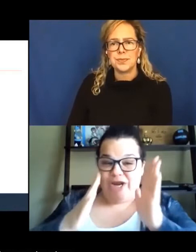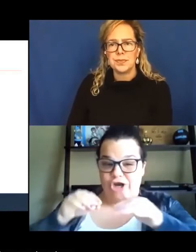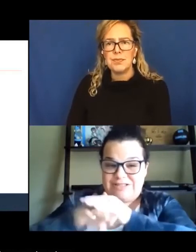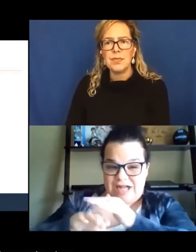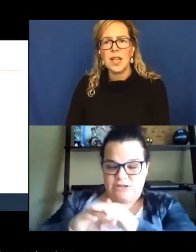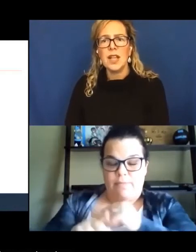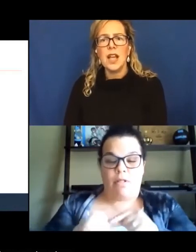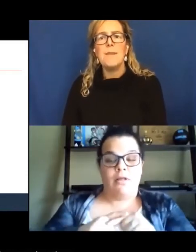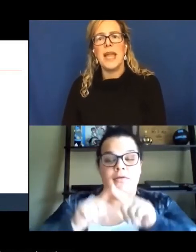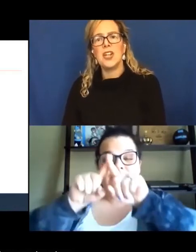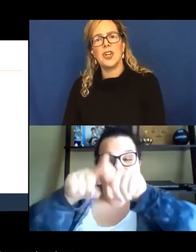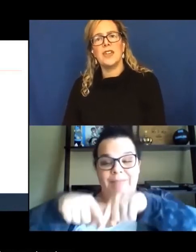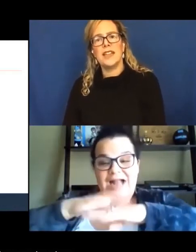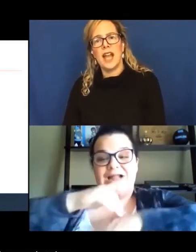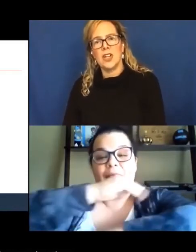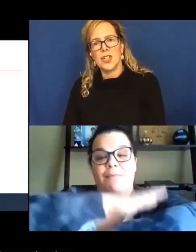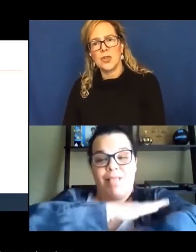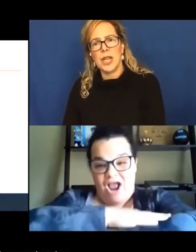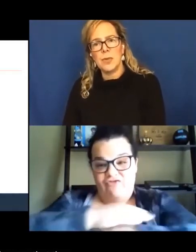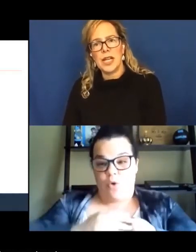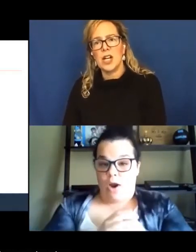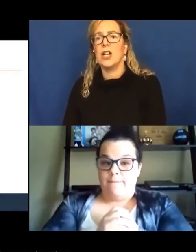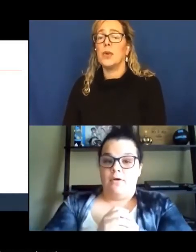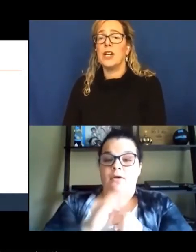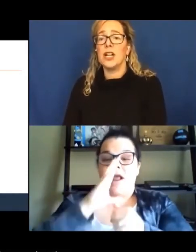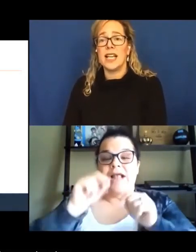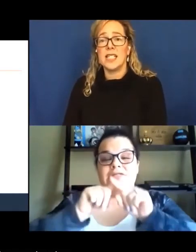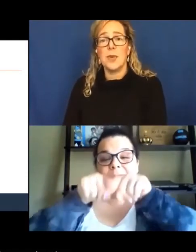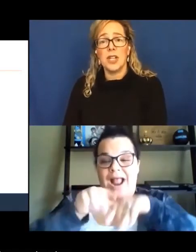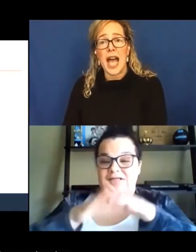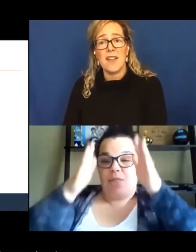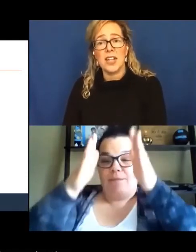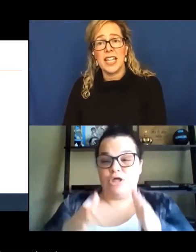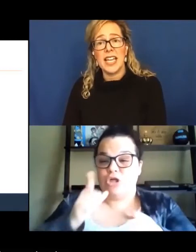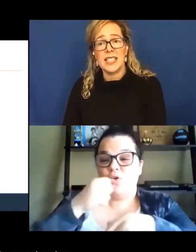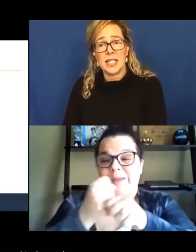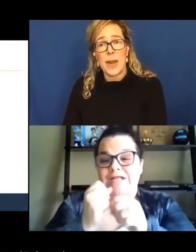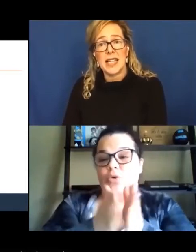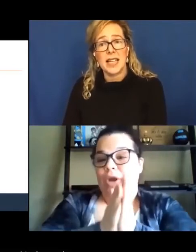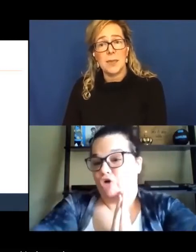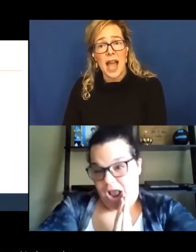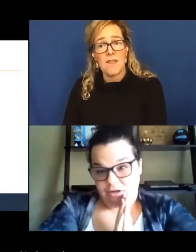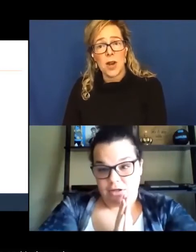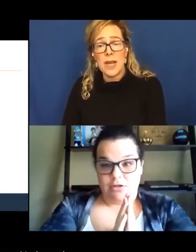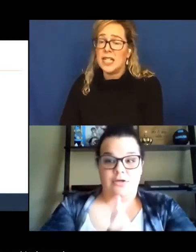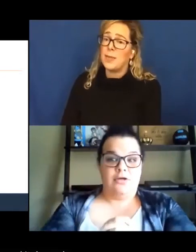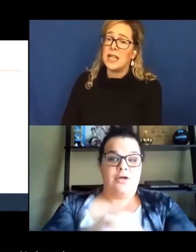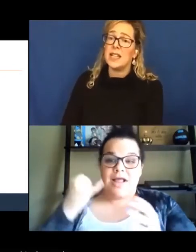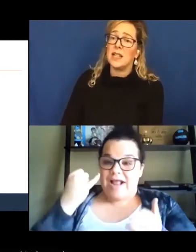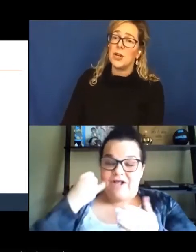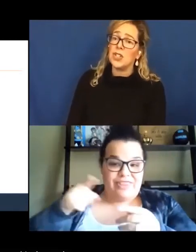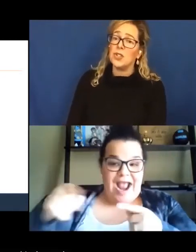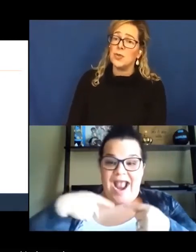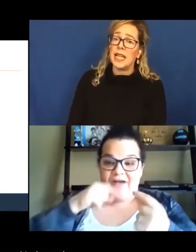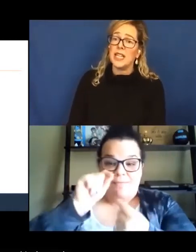platform, make sure that they are screen reader accessible. Not everything is. It depends on the platform, and it